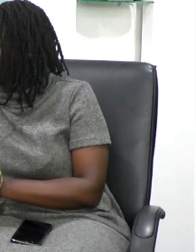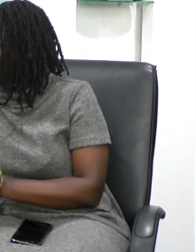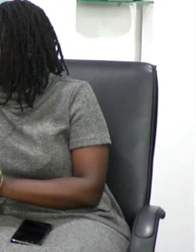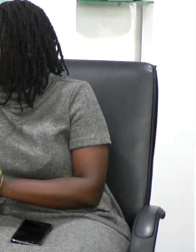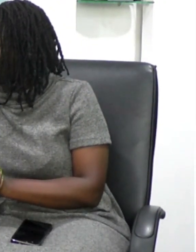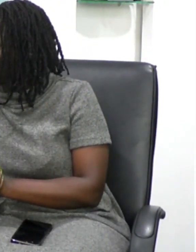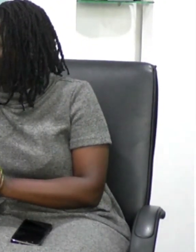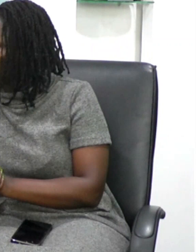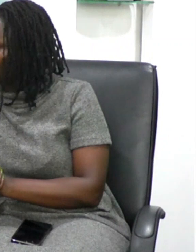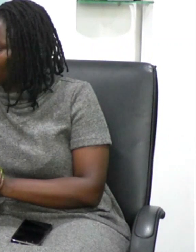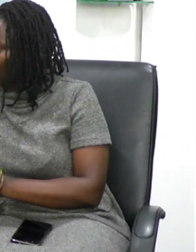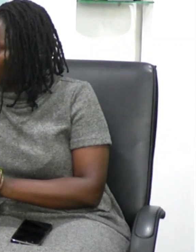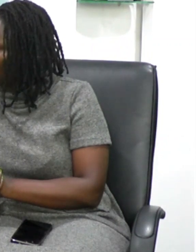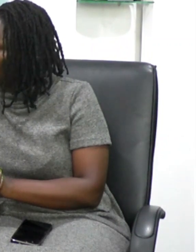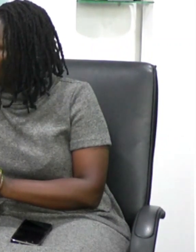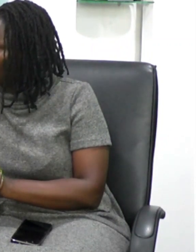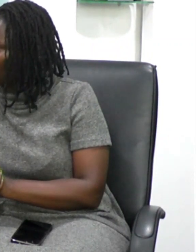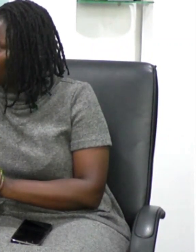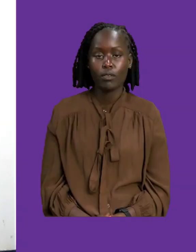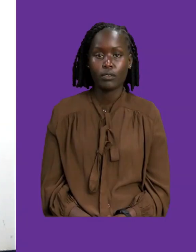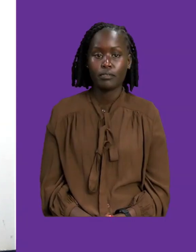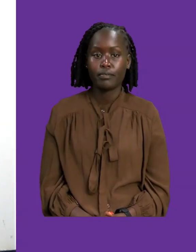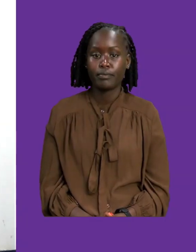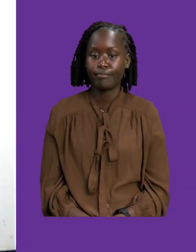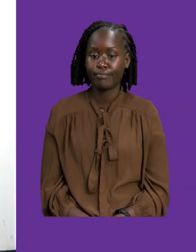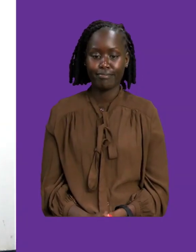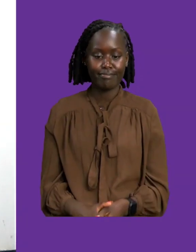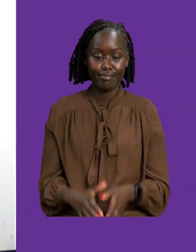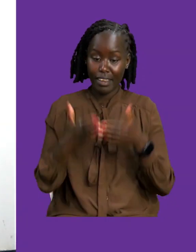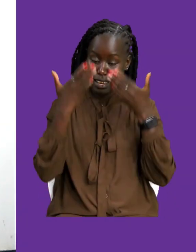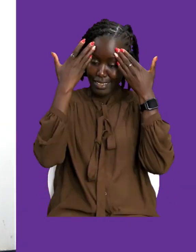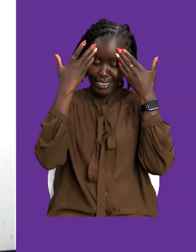you get paralyzed or something? I have no idea.